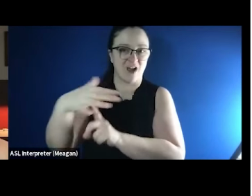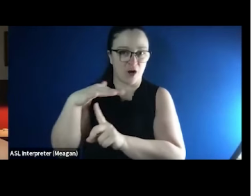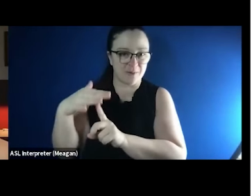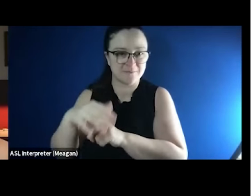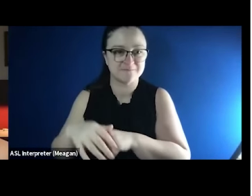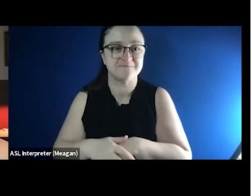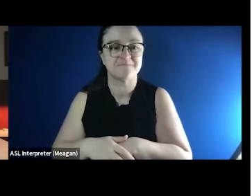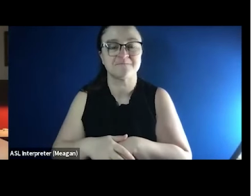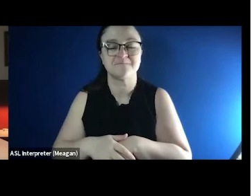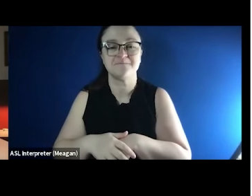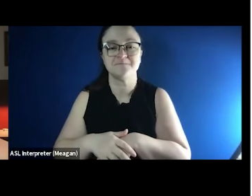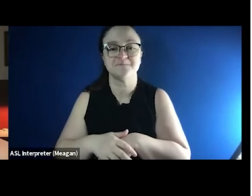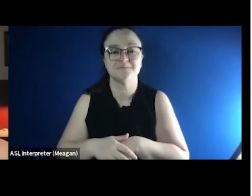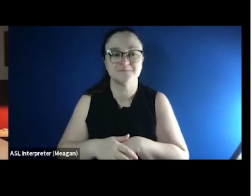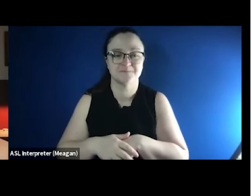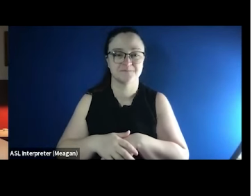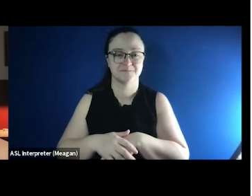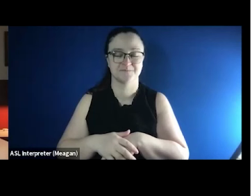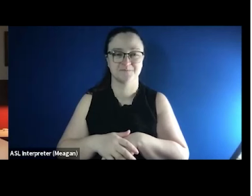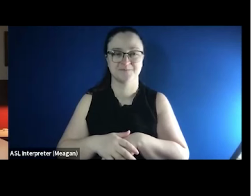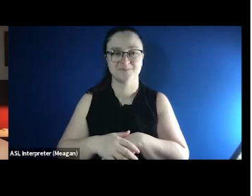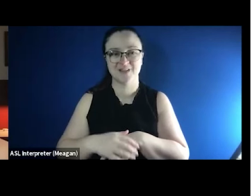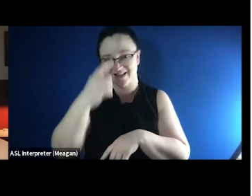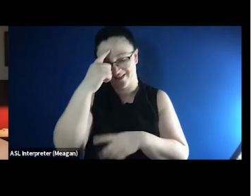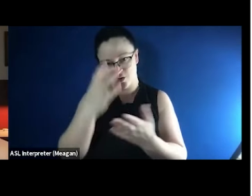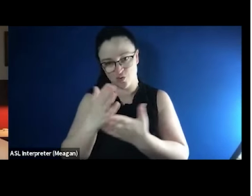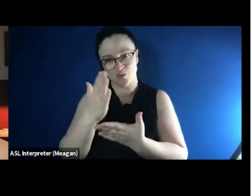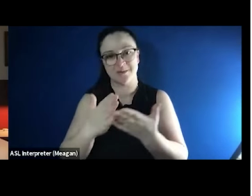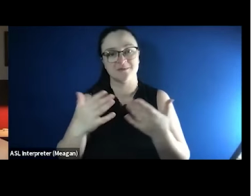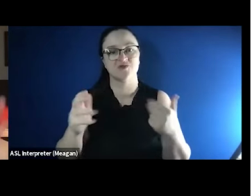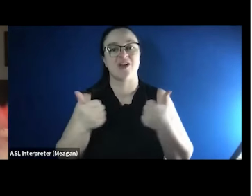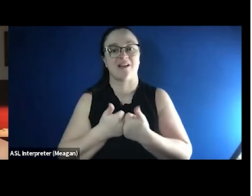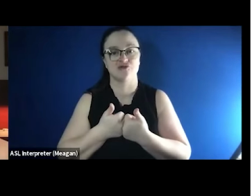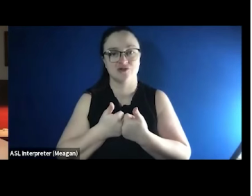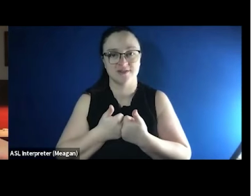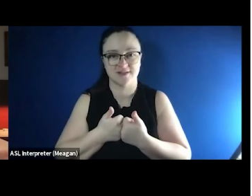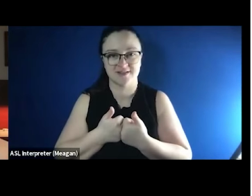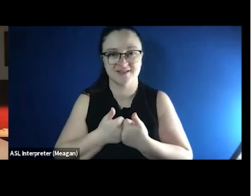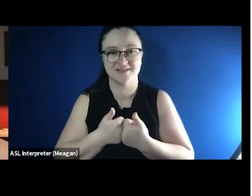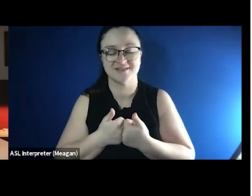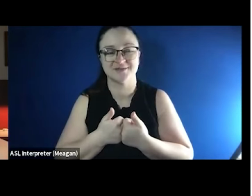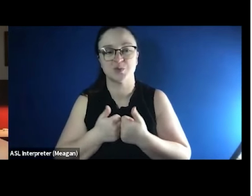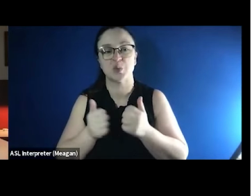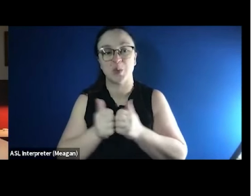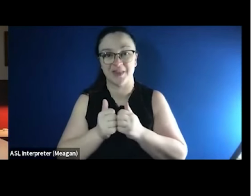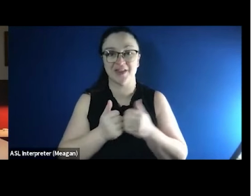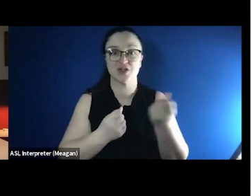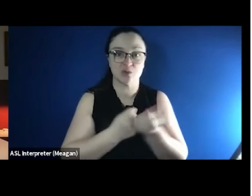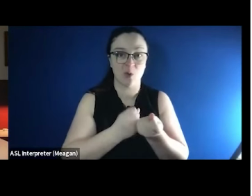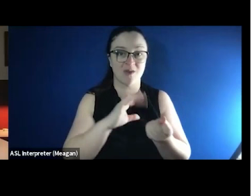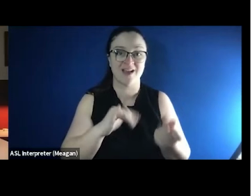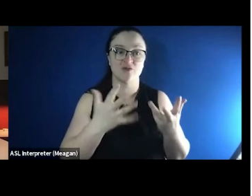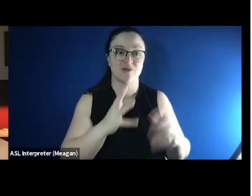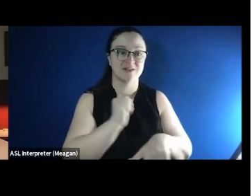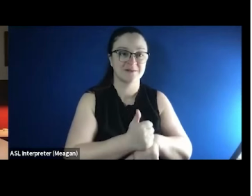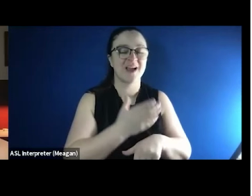finally, thinking through some of our challenges that we have faced in terms of existing supports and then areas we could also use